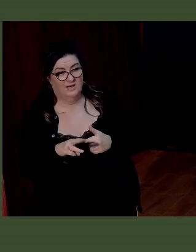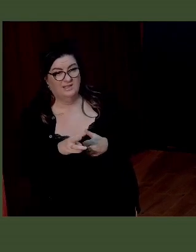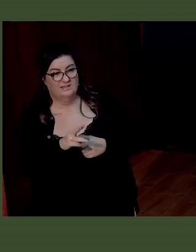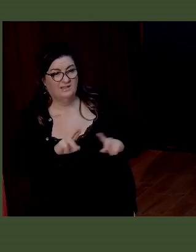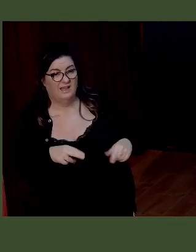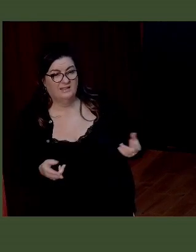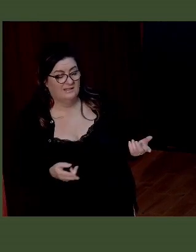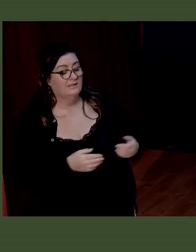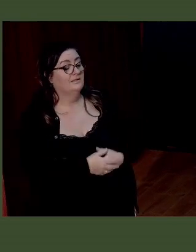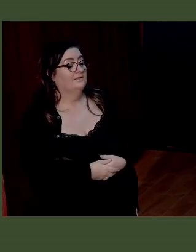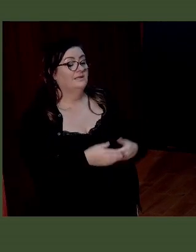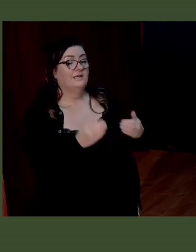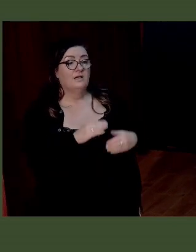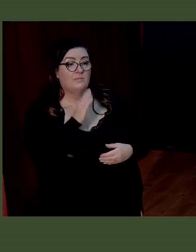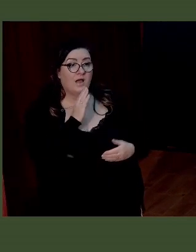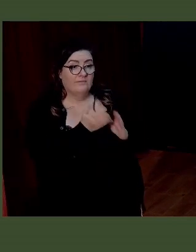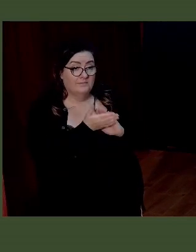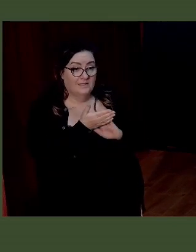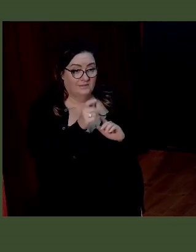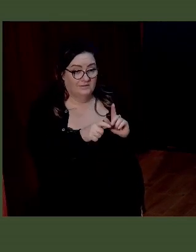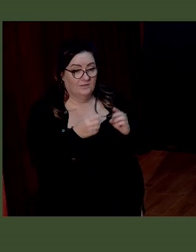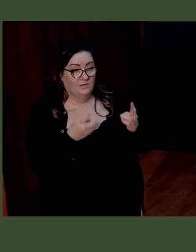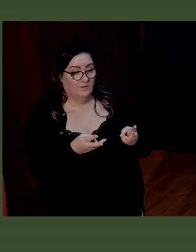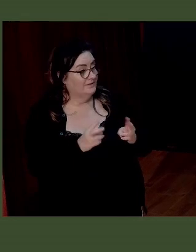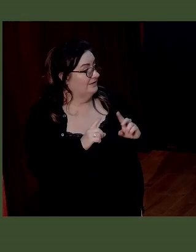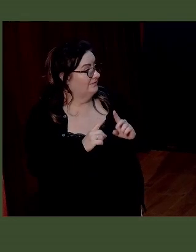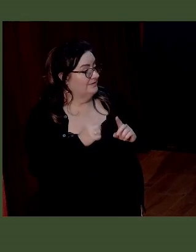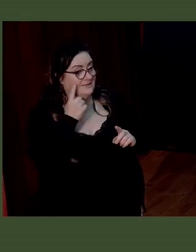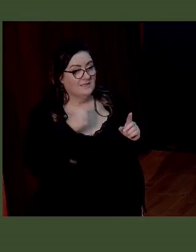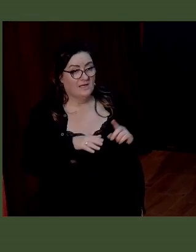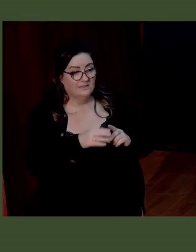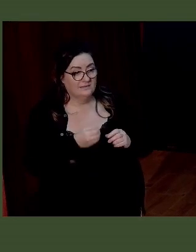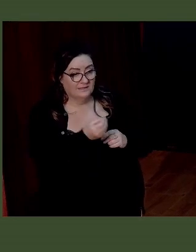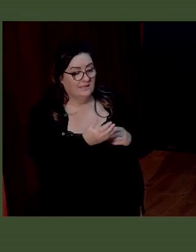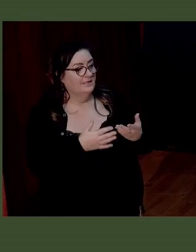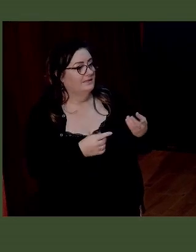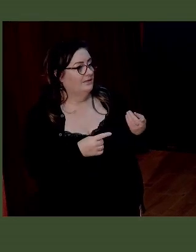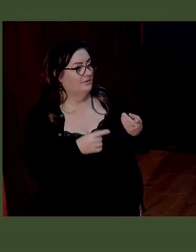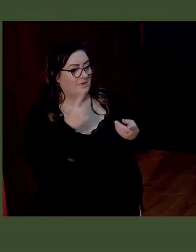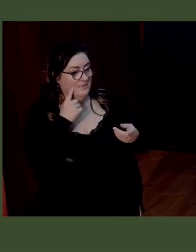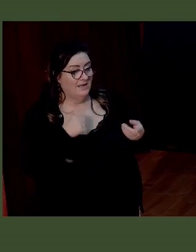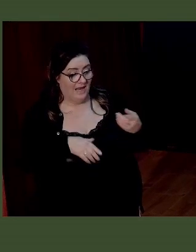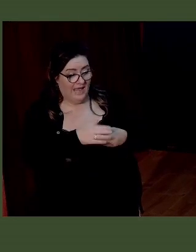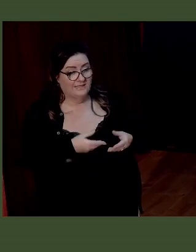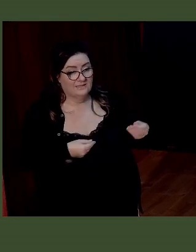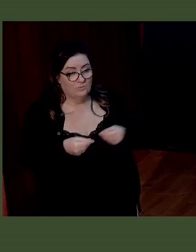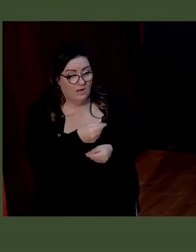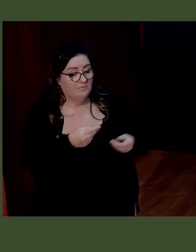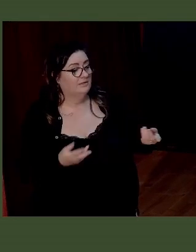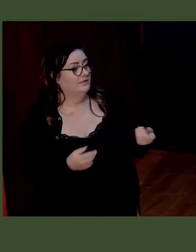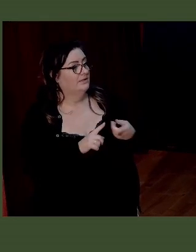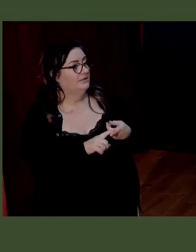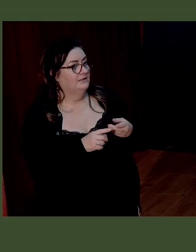cases, private builders were given service sites, they were given land swaps, there was road